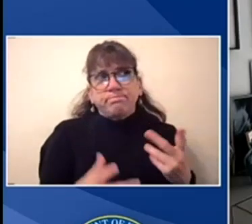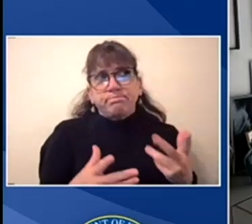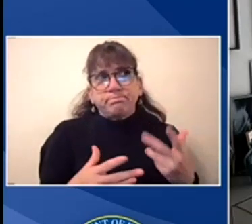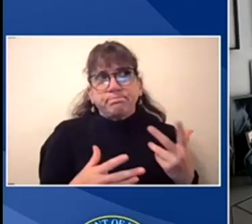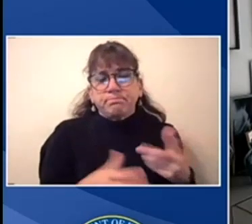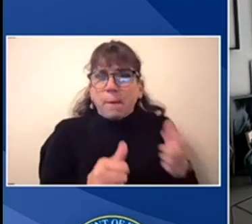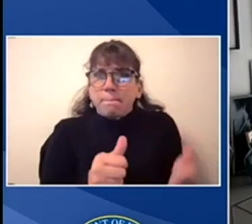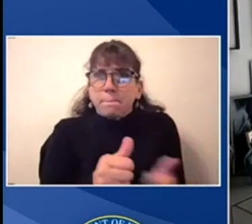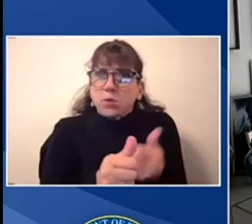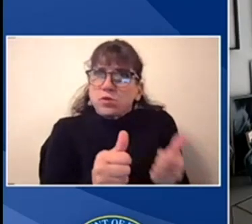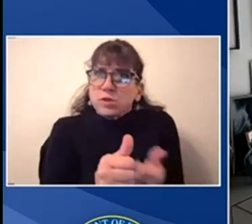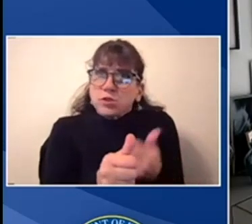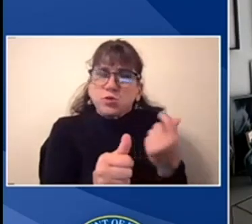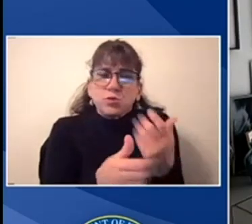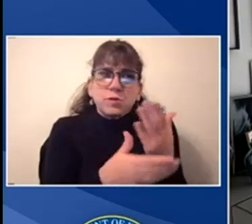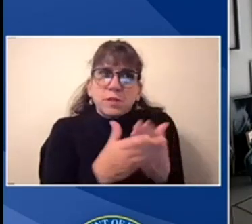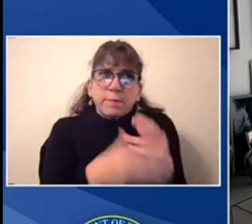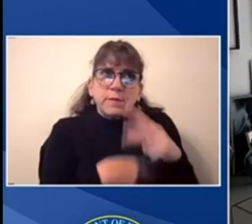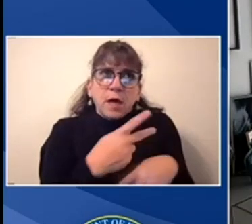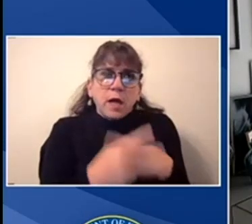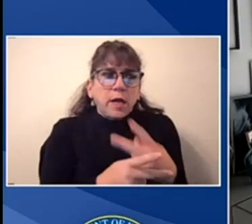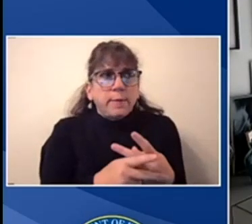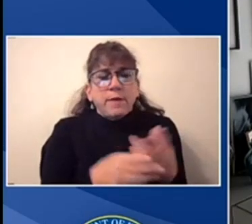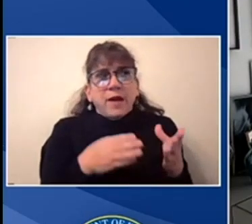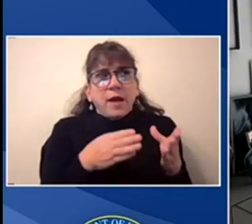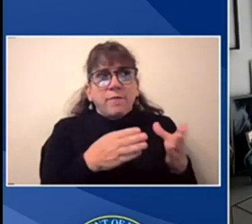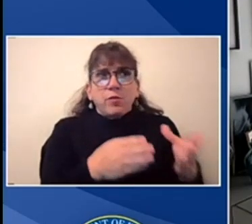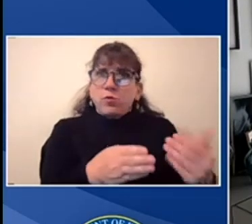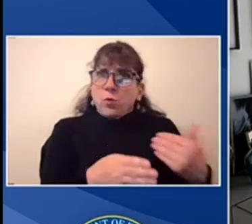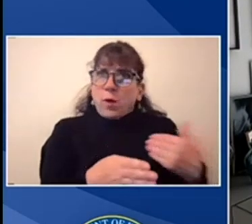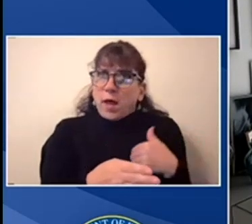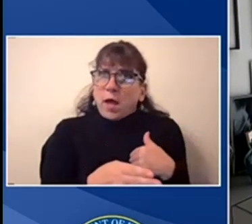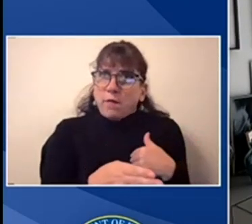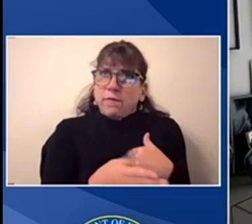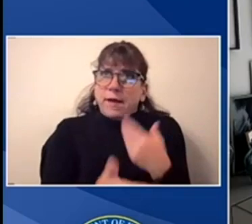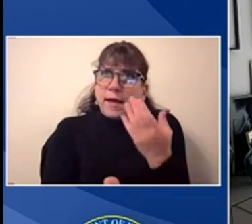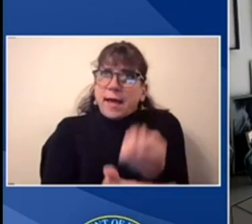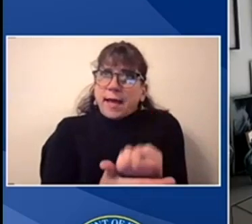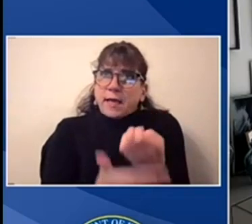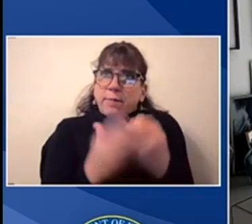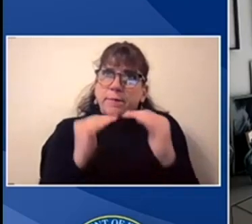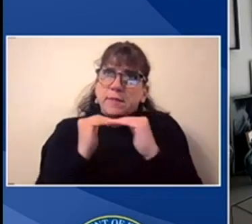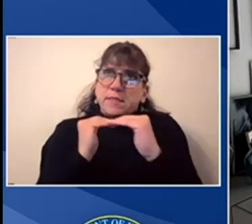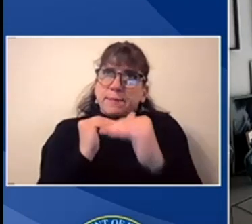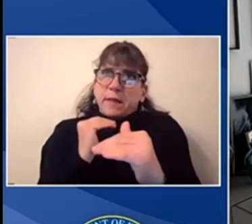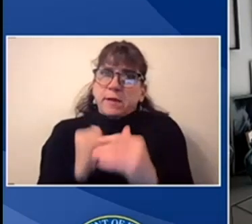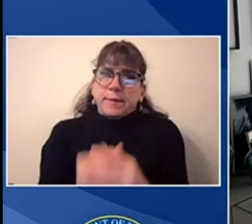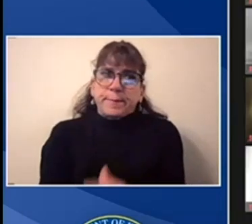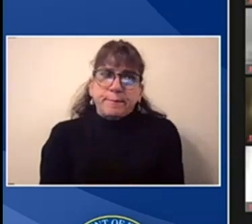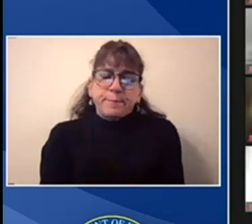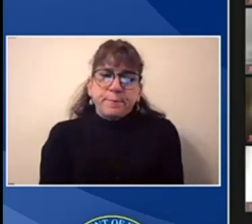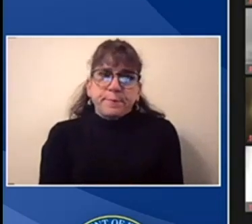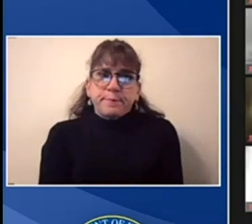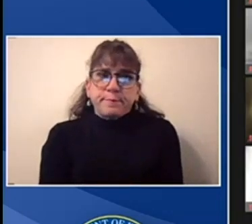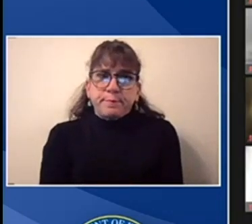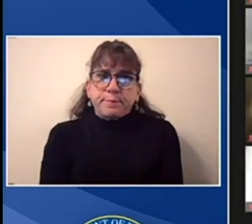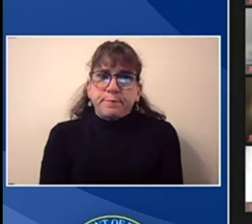pursue, some type of avenue to have some, economic stability.